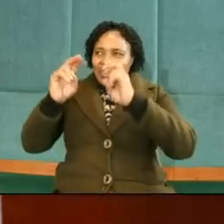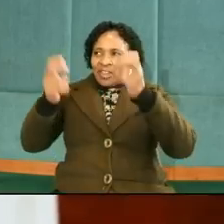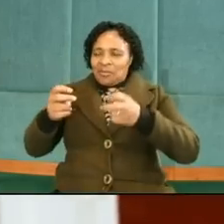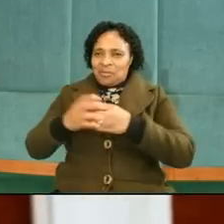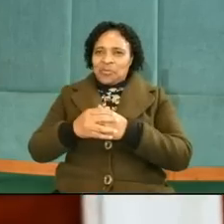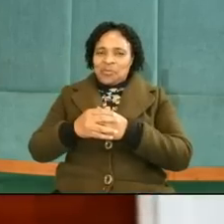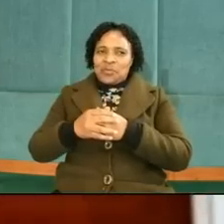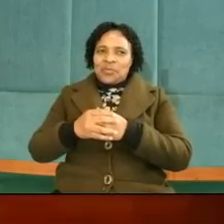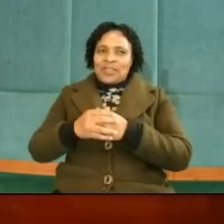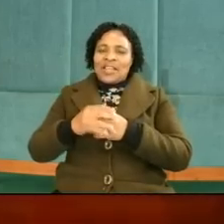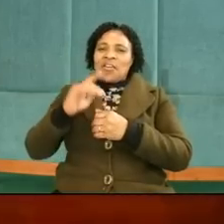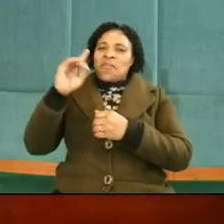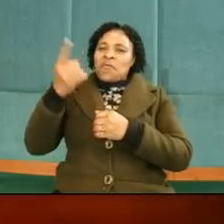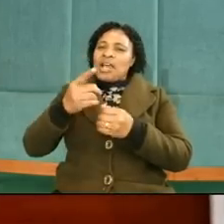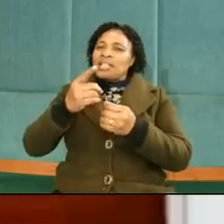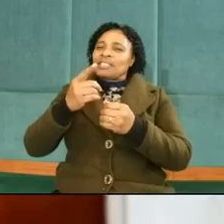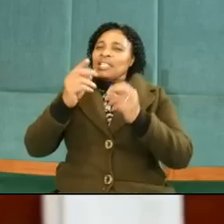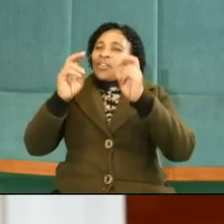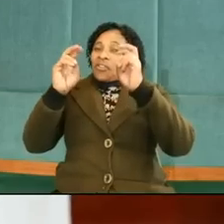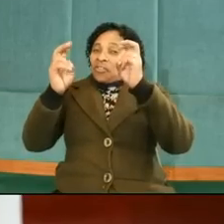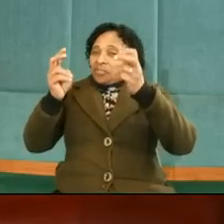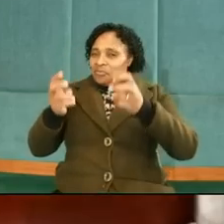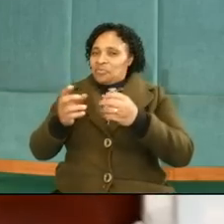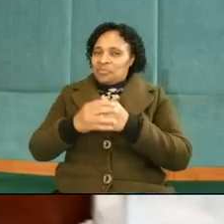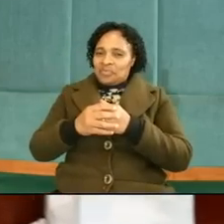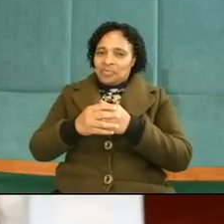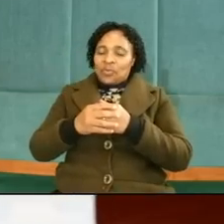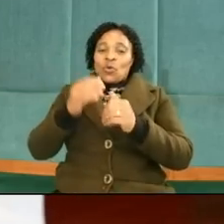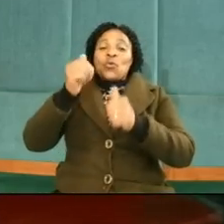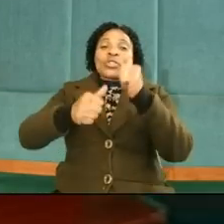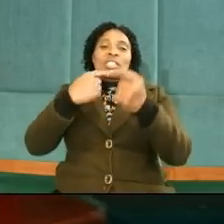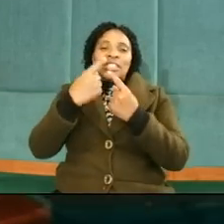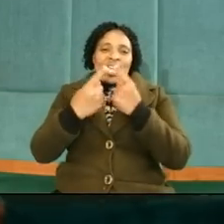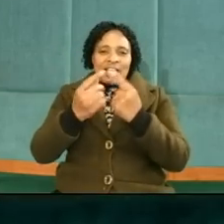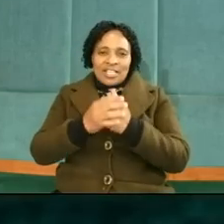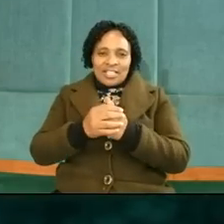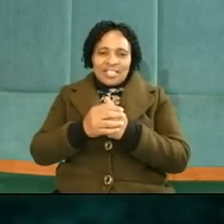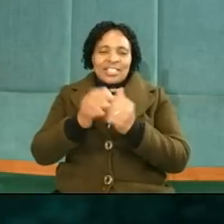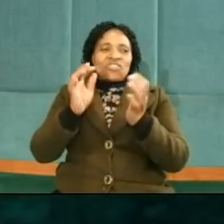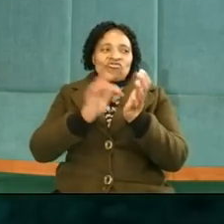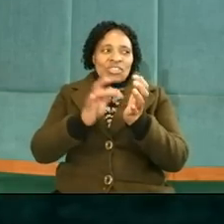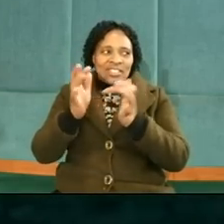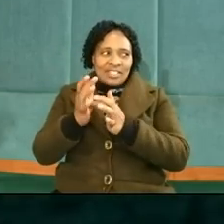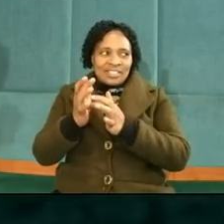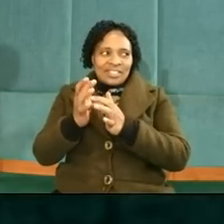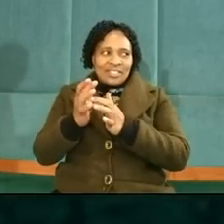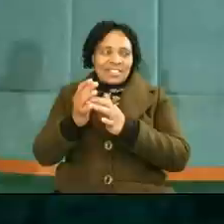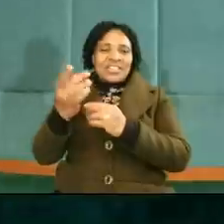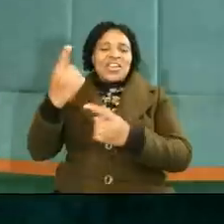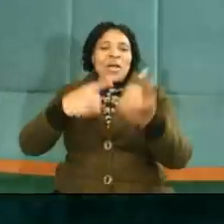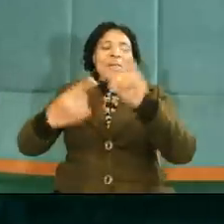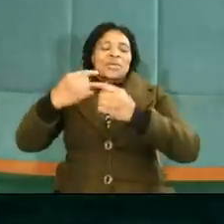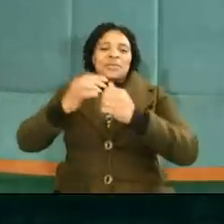that sounds good. On that first piece of your theme that says Jesus is